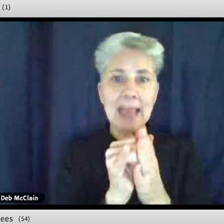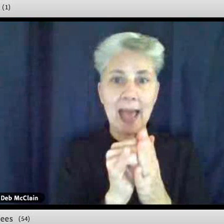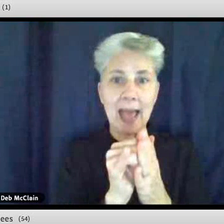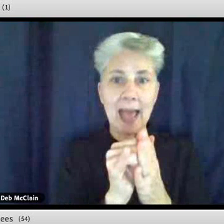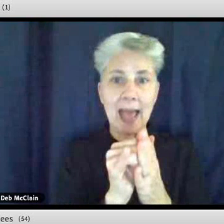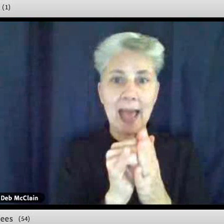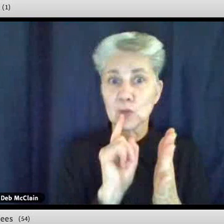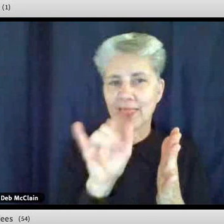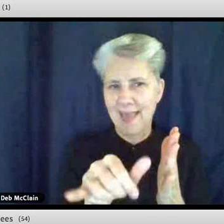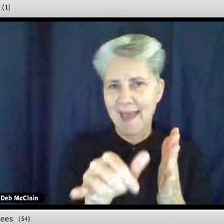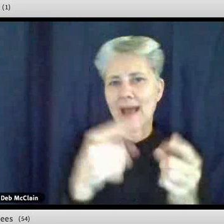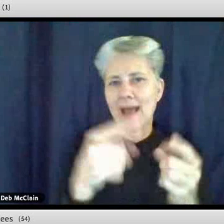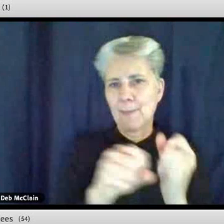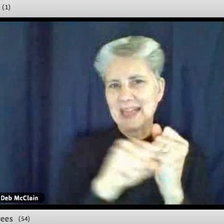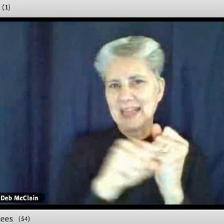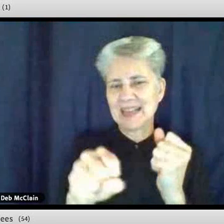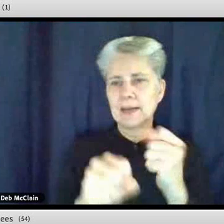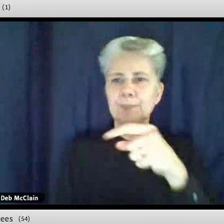this had been extended.